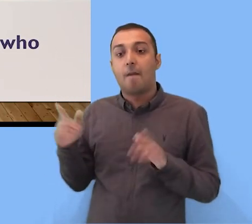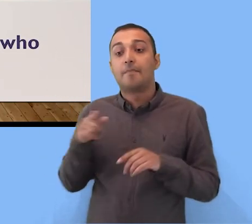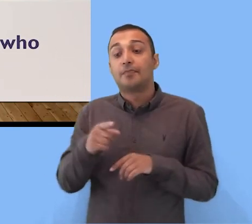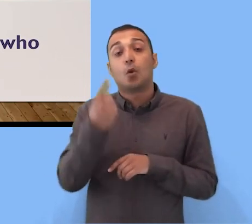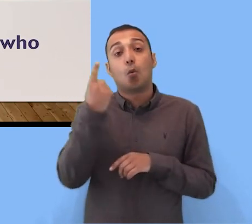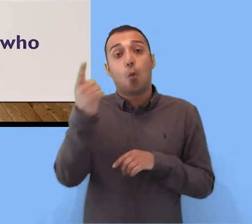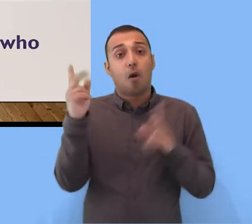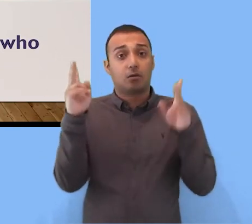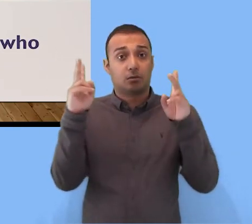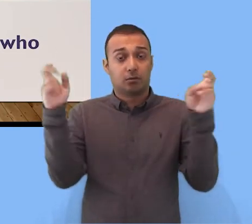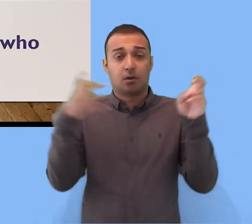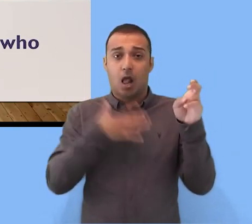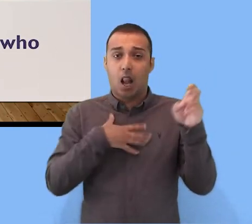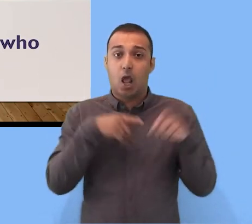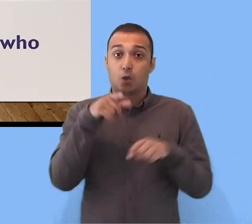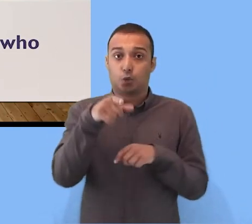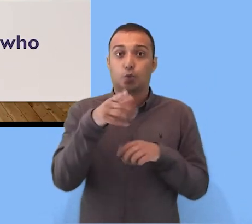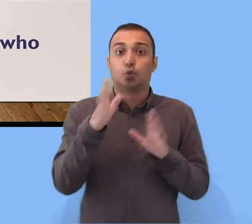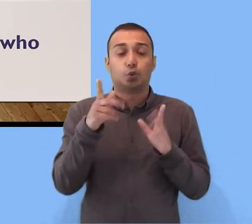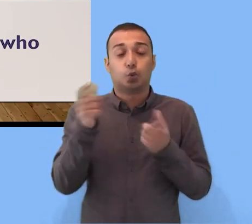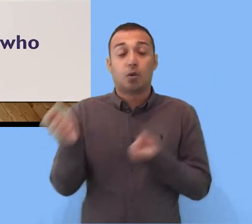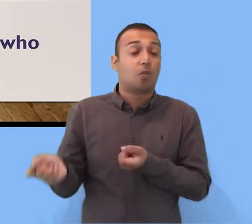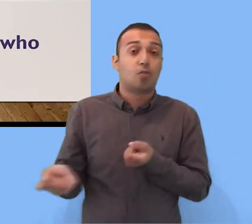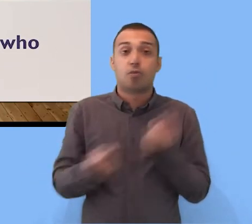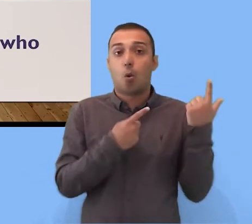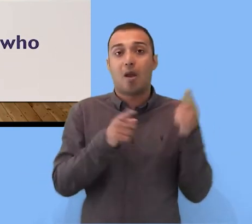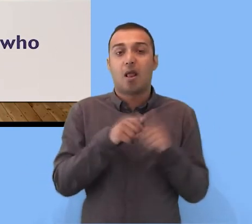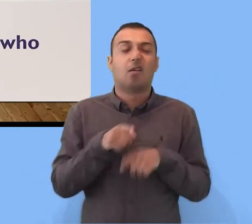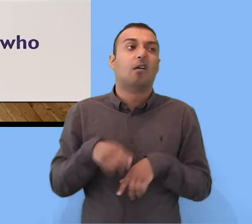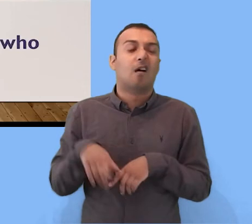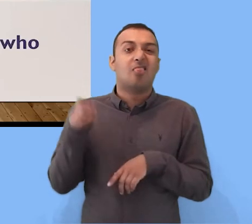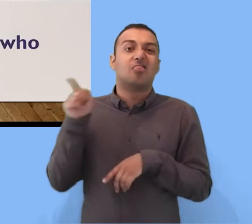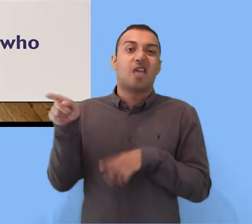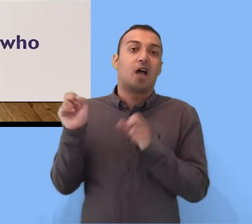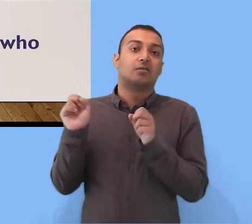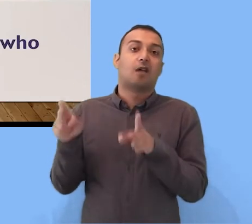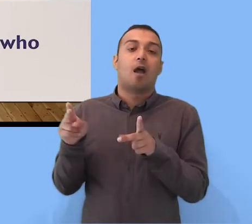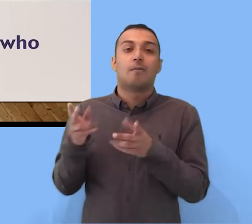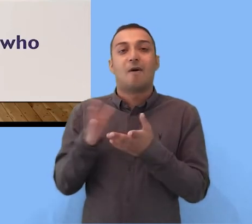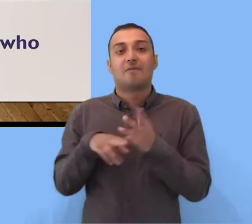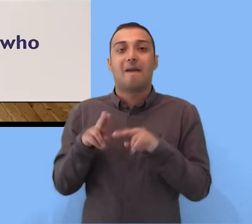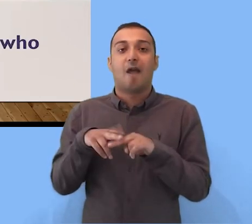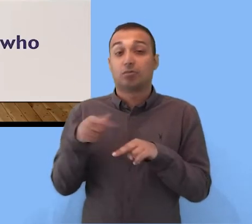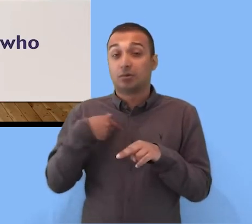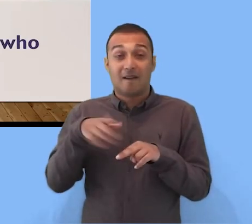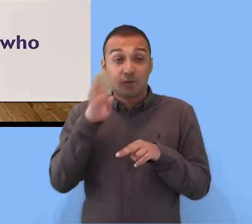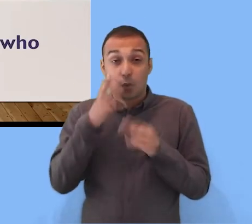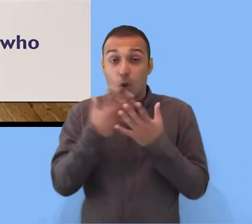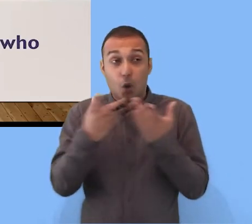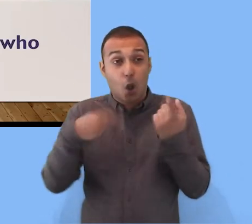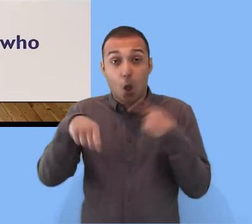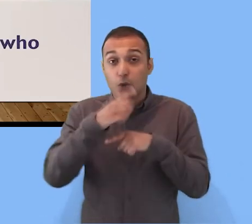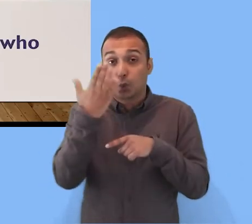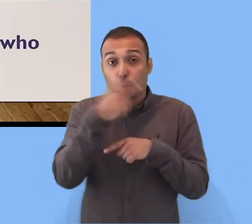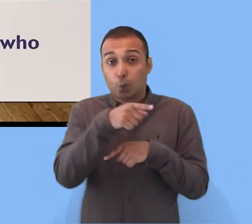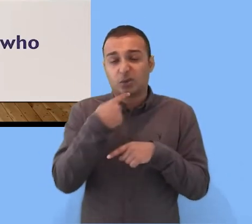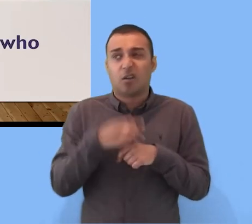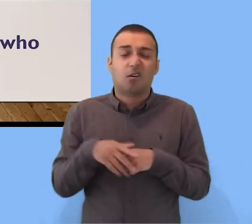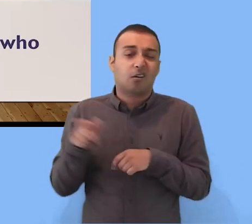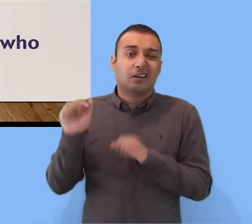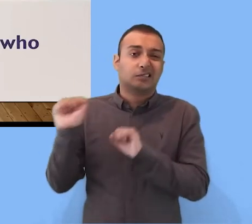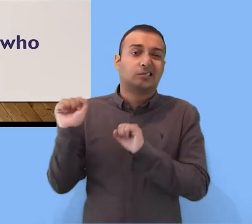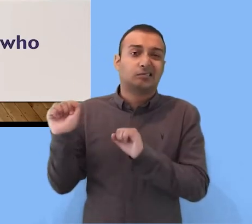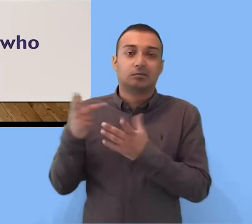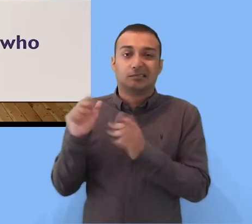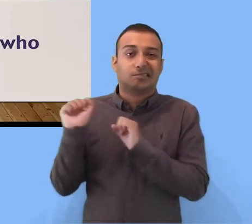to jettison, which is that kind of parent. What can you expect from that kind of parent? You can expect that they love their child